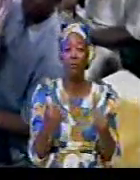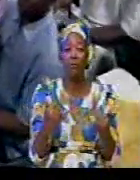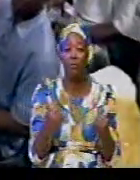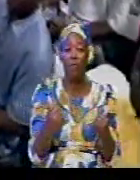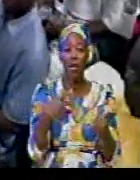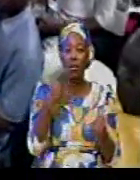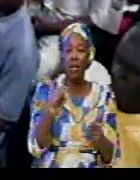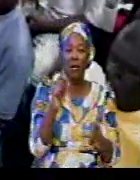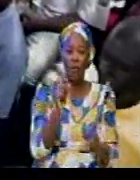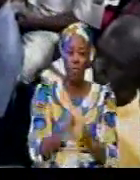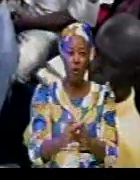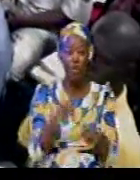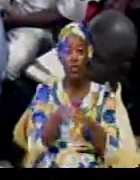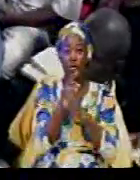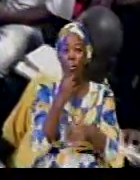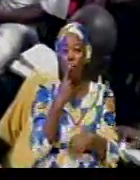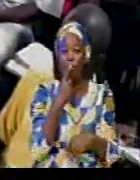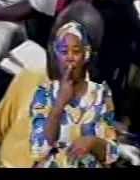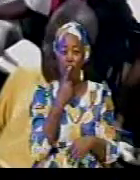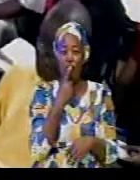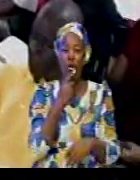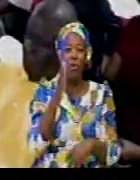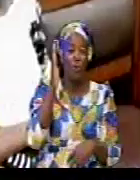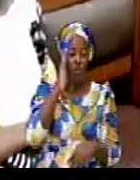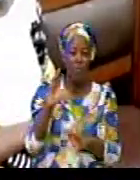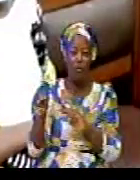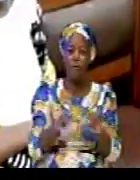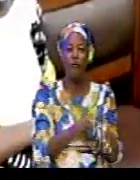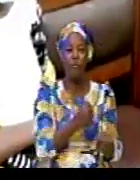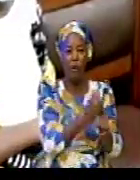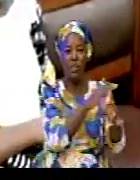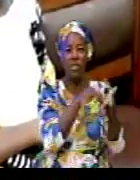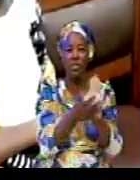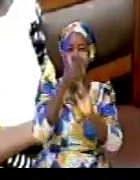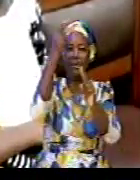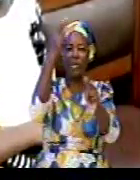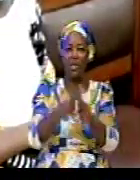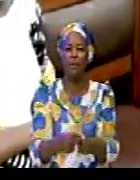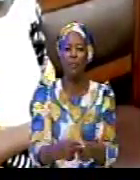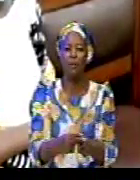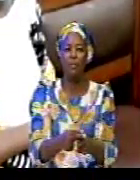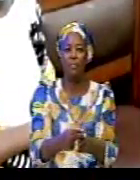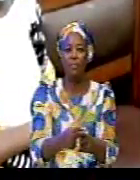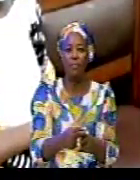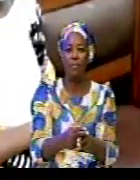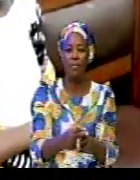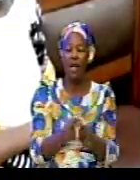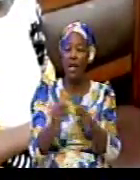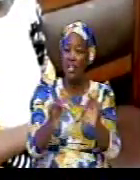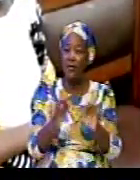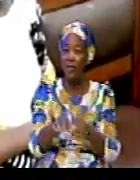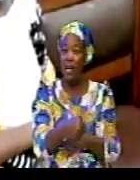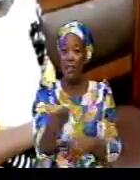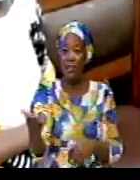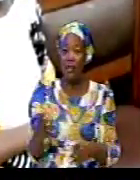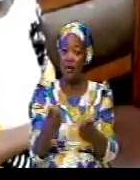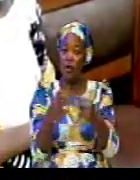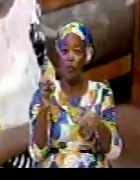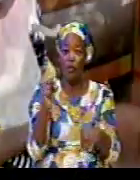your mouth. Because from now on, the words in your mouth will move mountain.